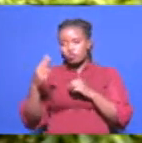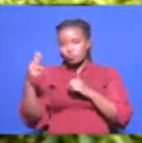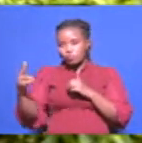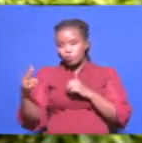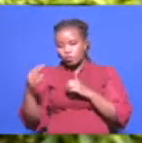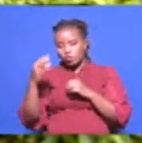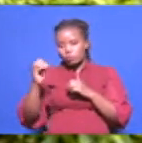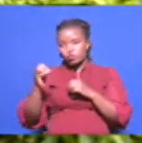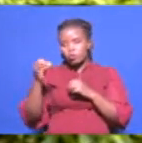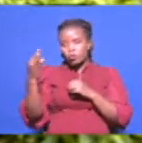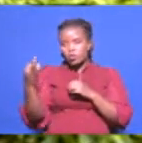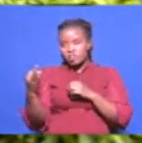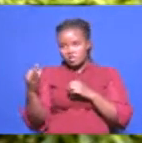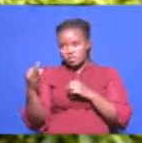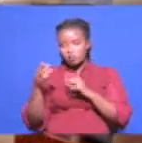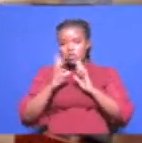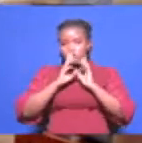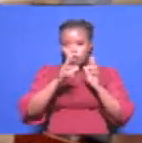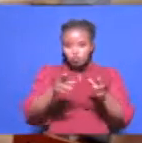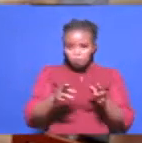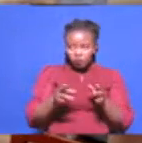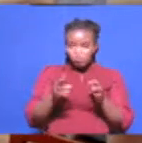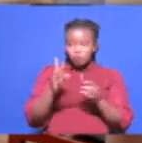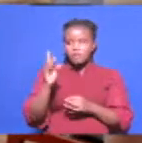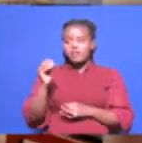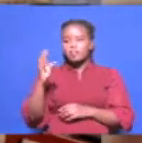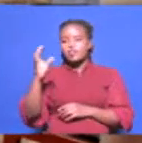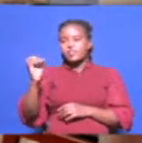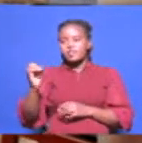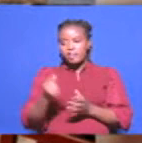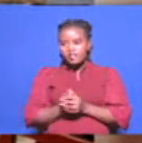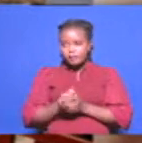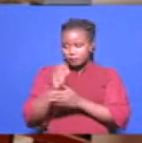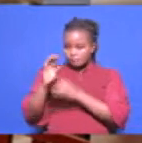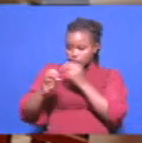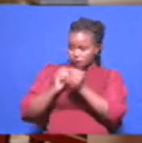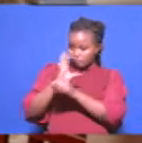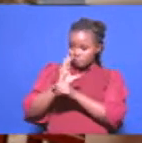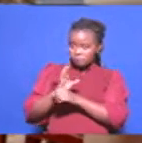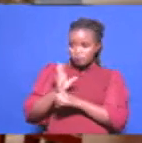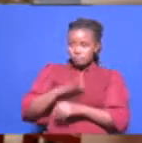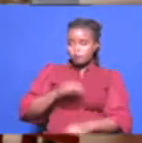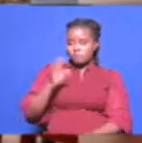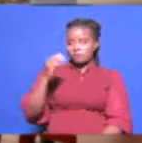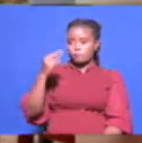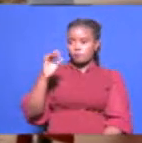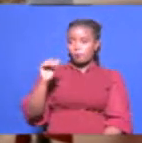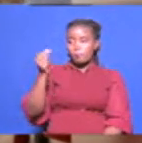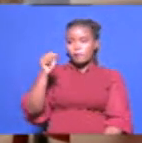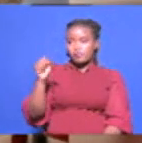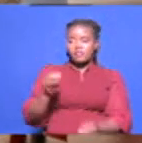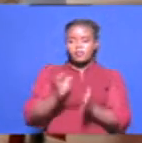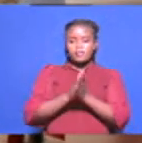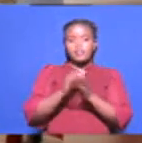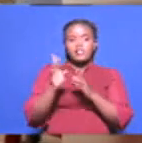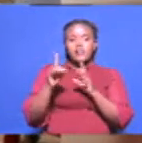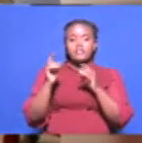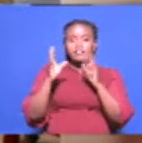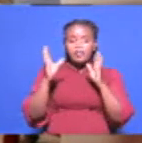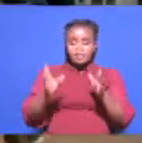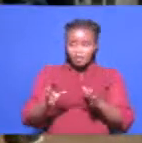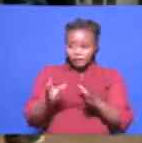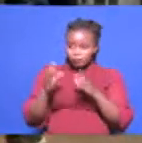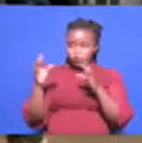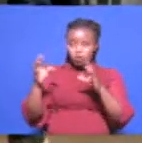0800-722-03 to report to the DCI. Produced by Christine Savin and directed by Oprah Oyugi, the film Superstars key